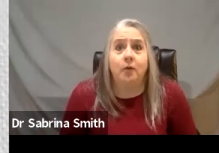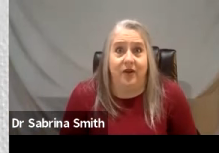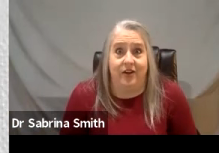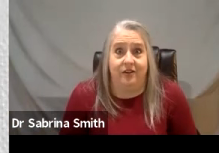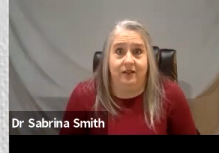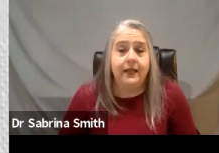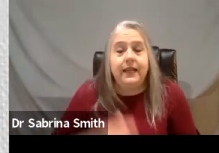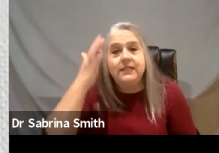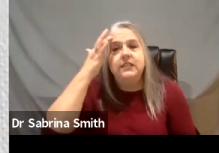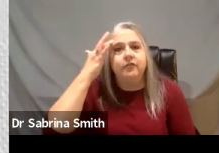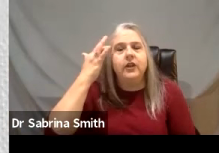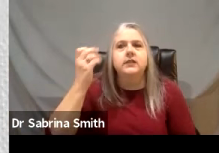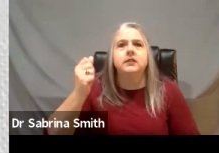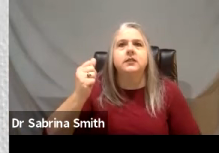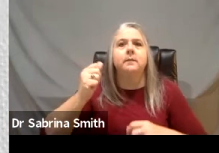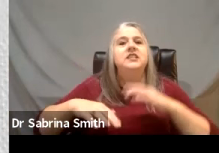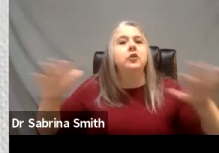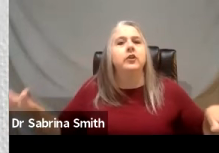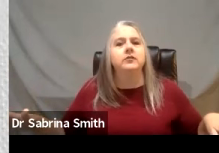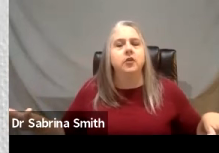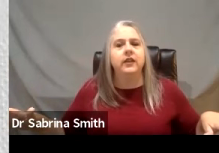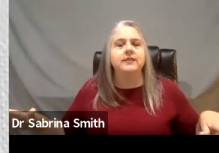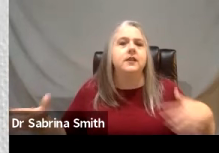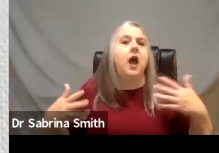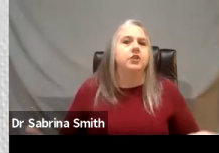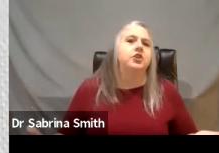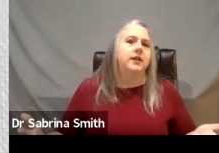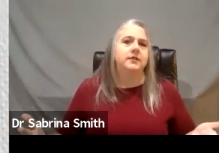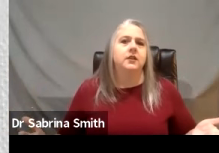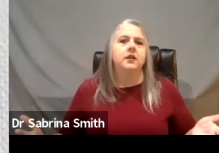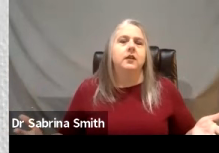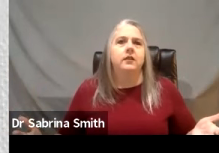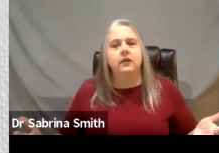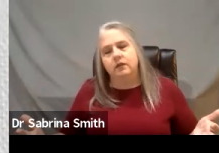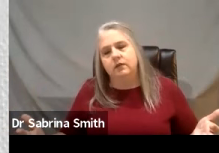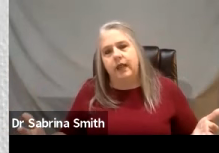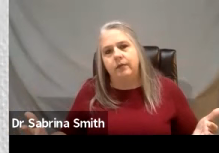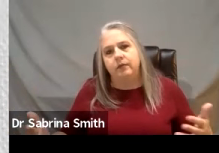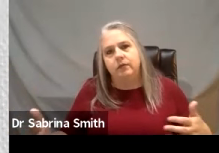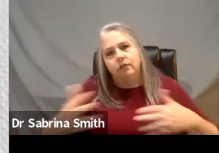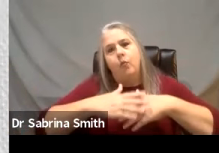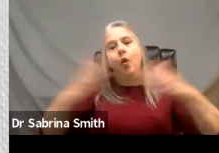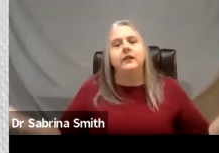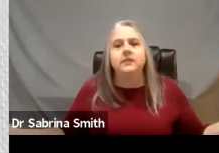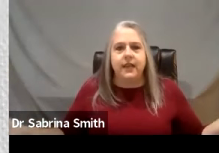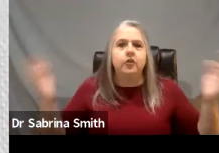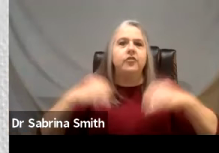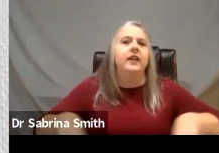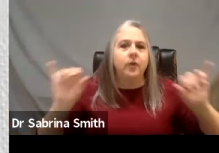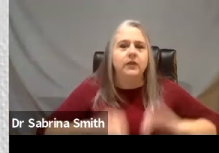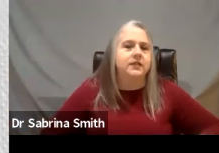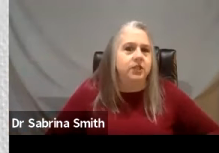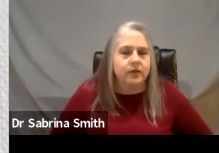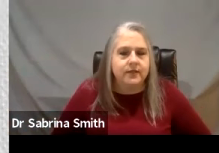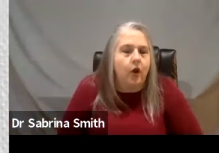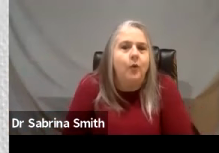change a carburetor. I need different material so that it's not just like one standard thing